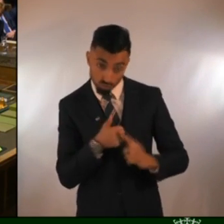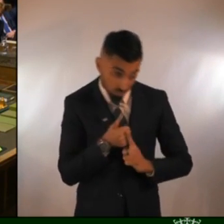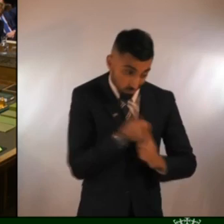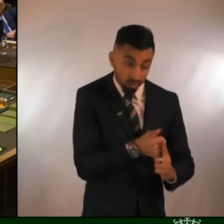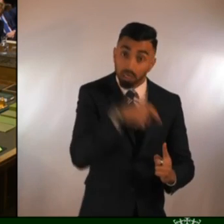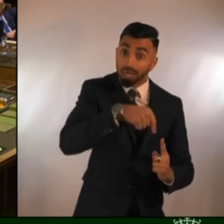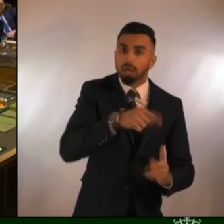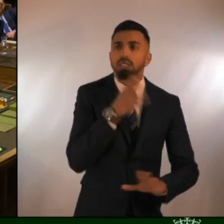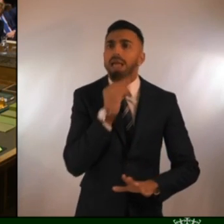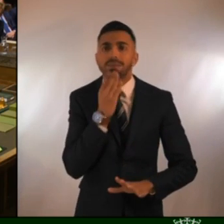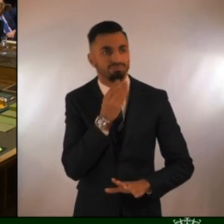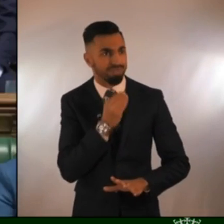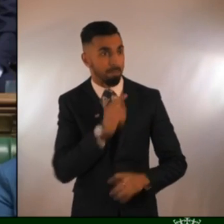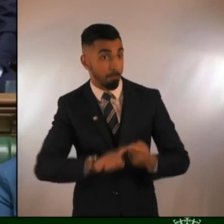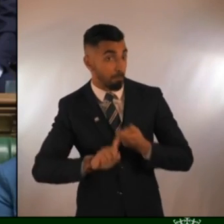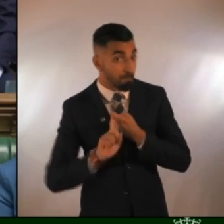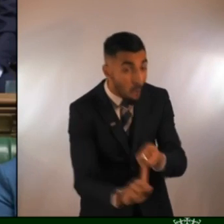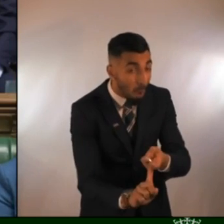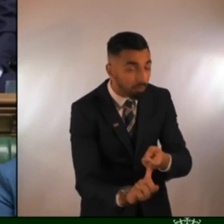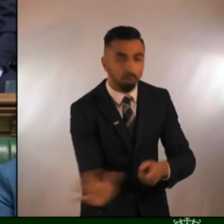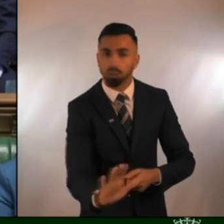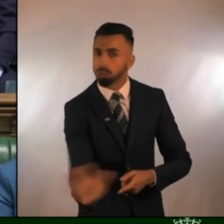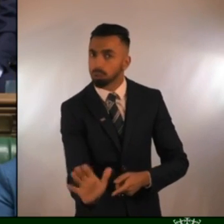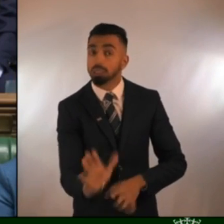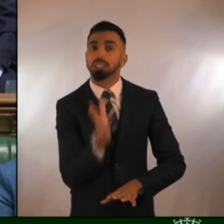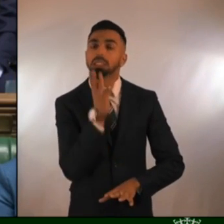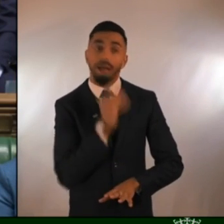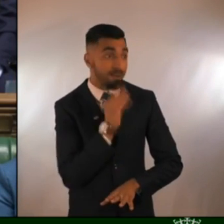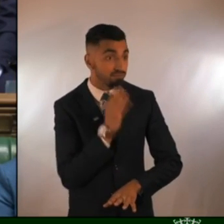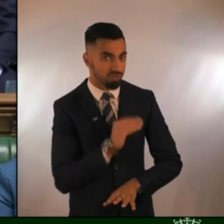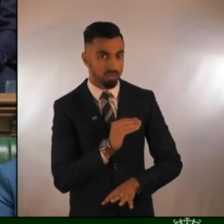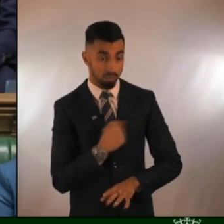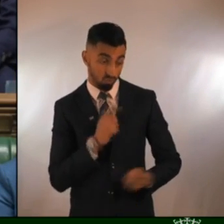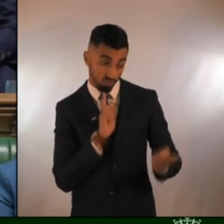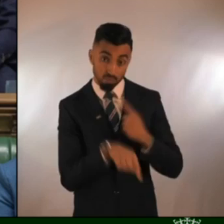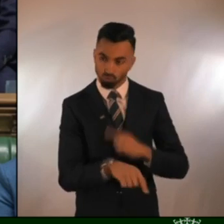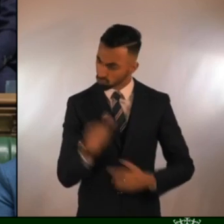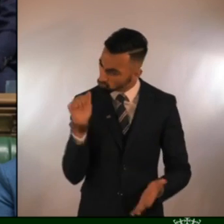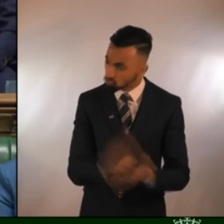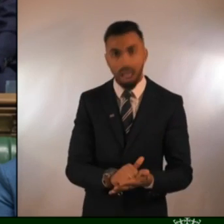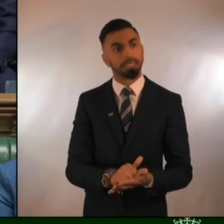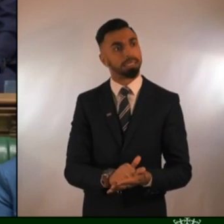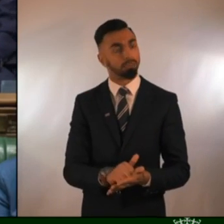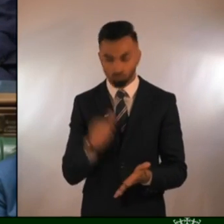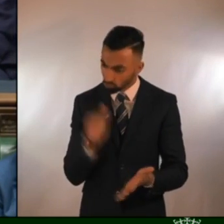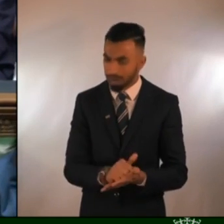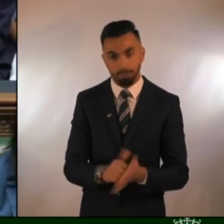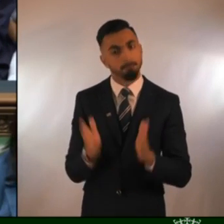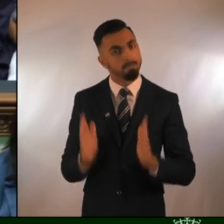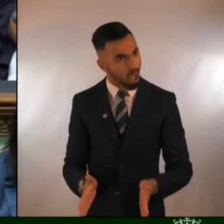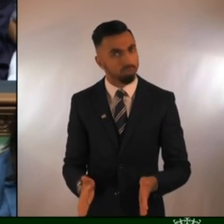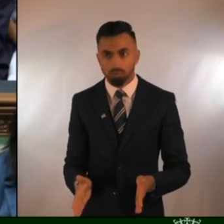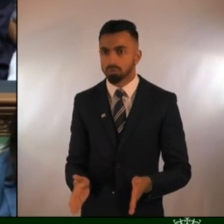targeted. This is the right response and at the right time. That response is clearly and